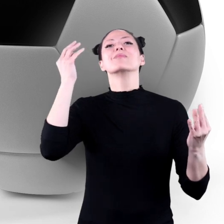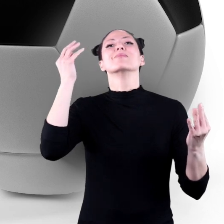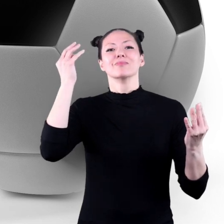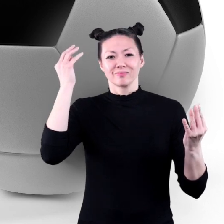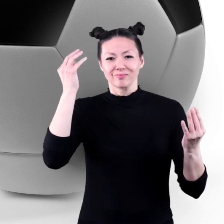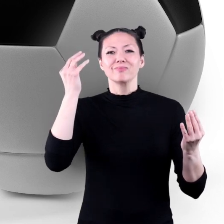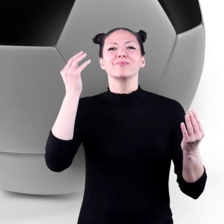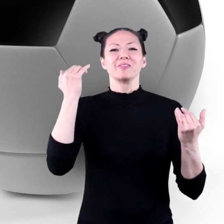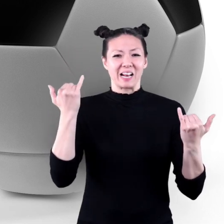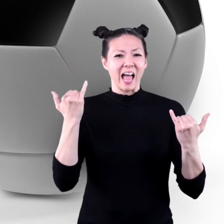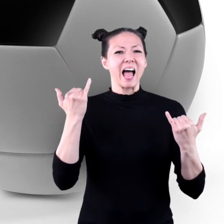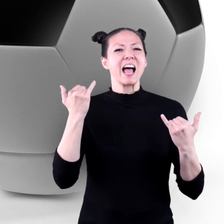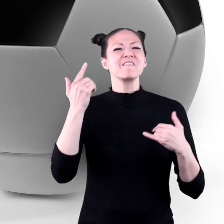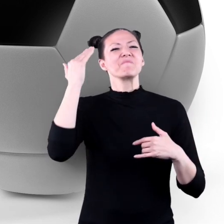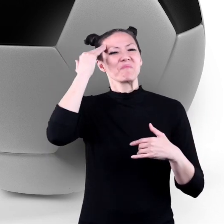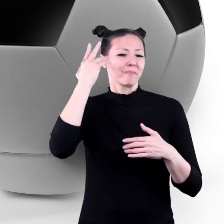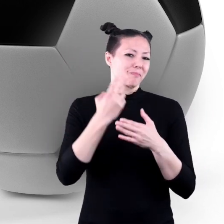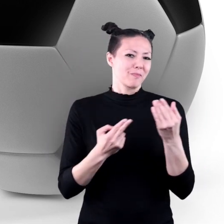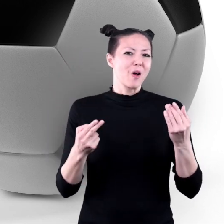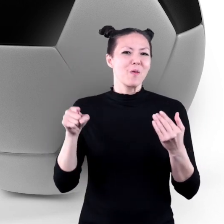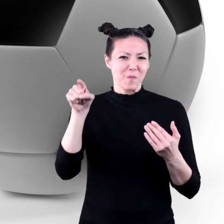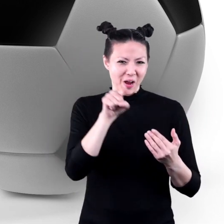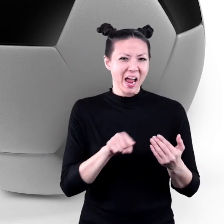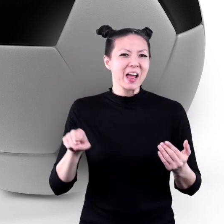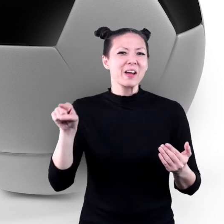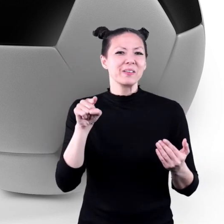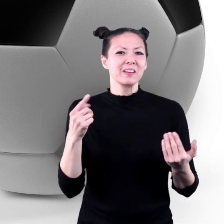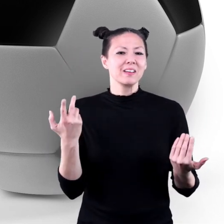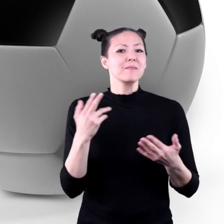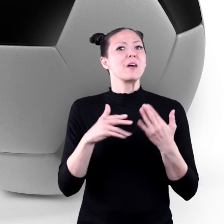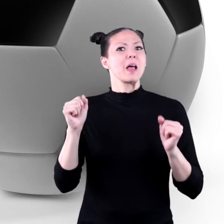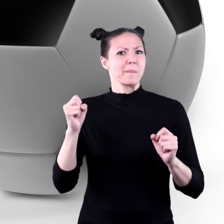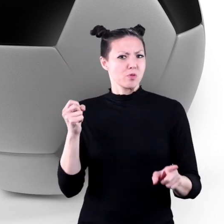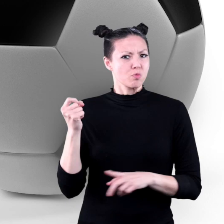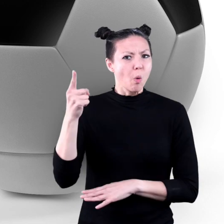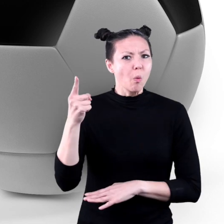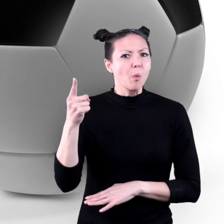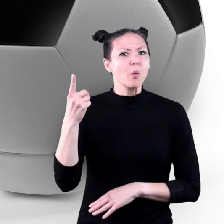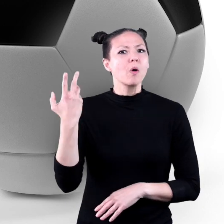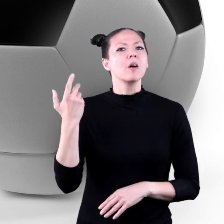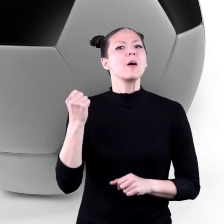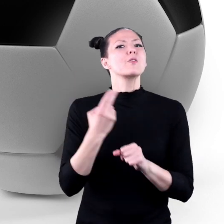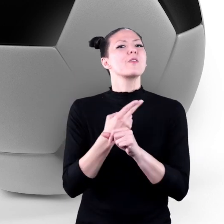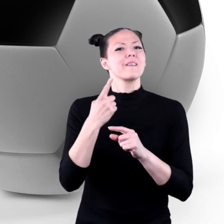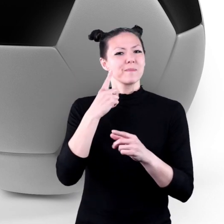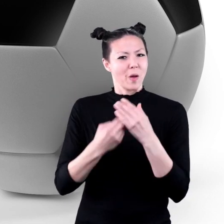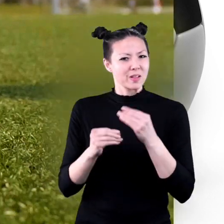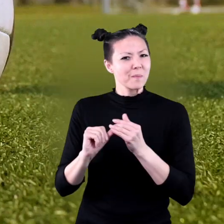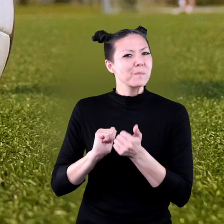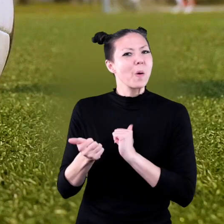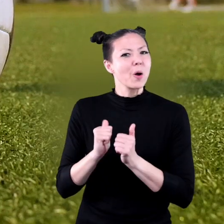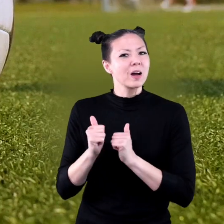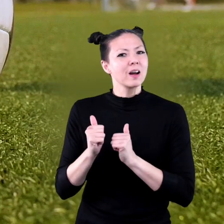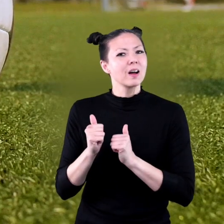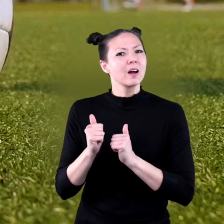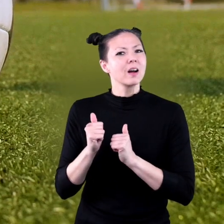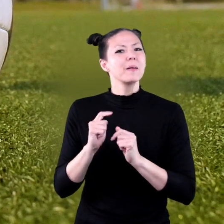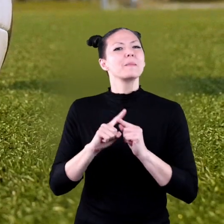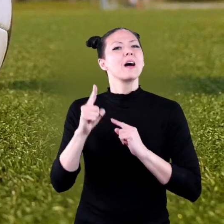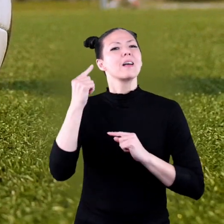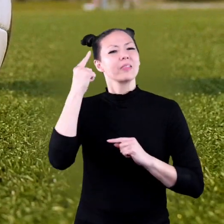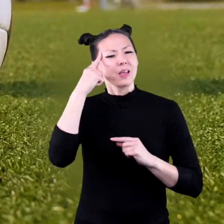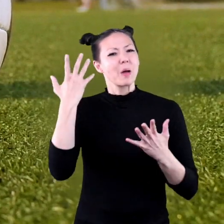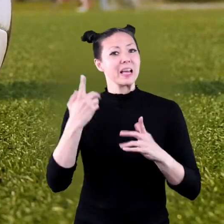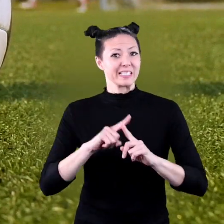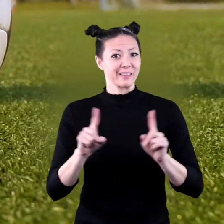I bet you thought about the fact that they're both round. They can both be thrown, and they're both used for sports. And you probably also